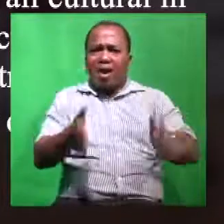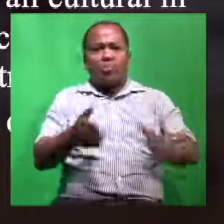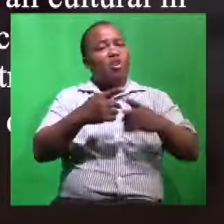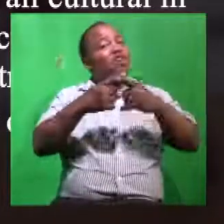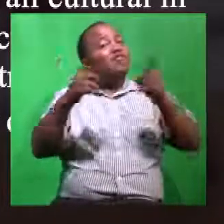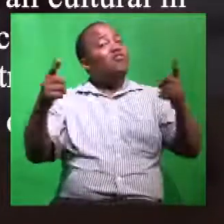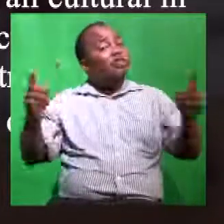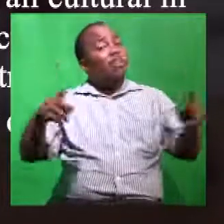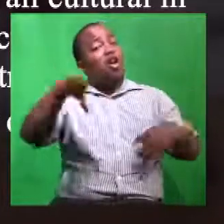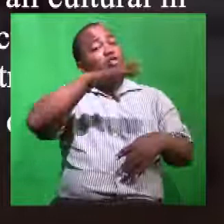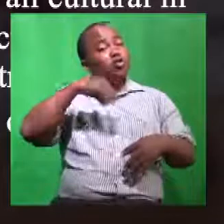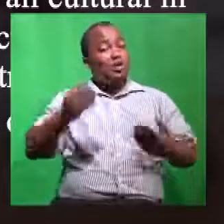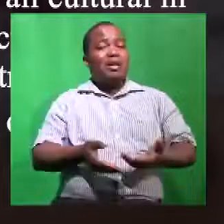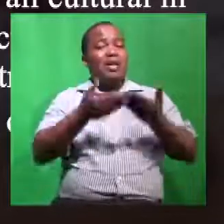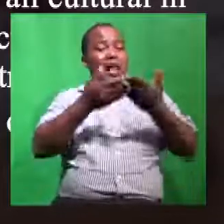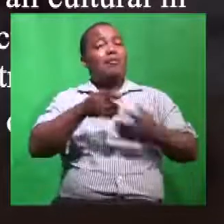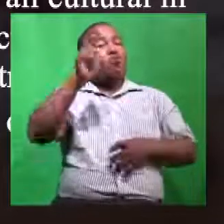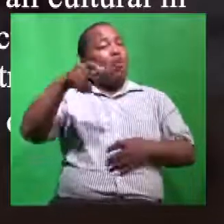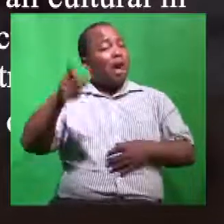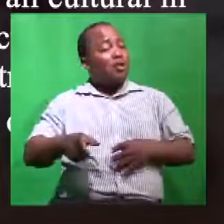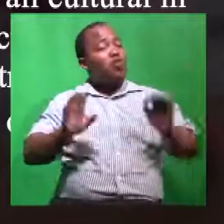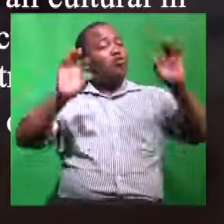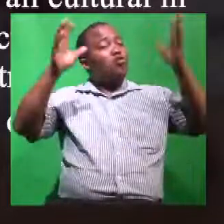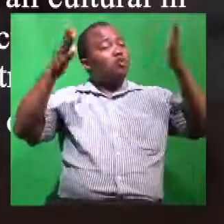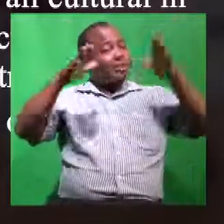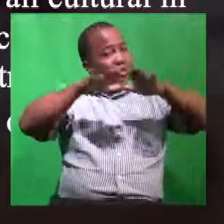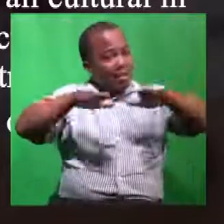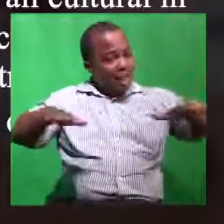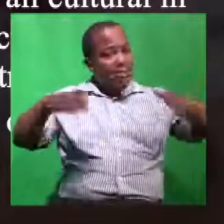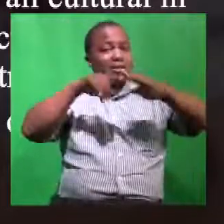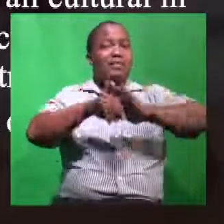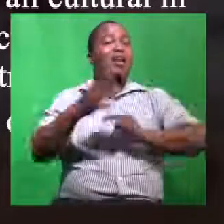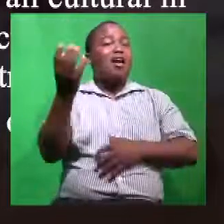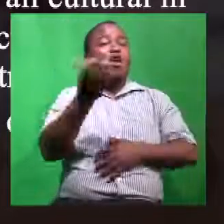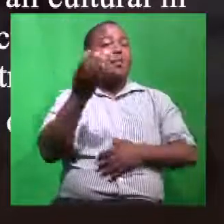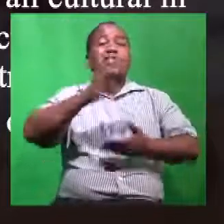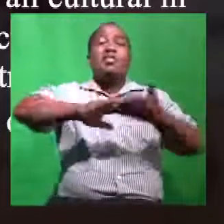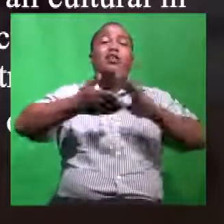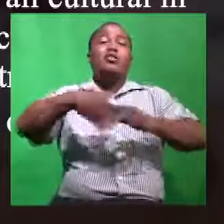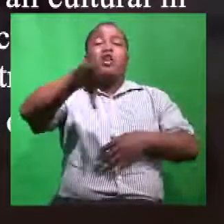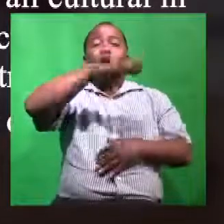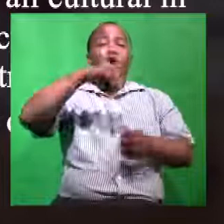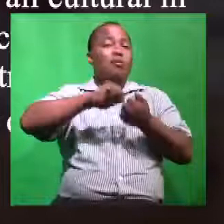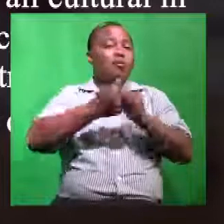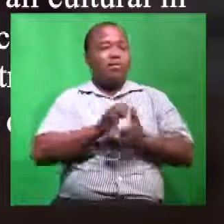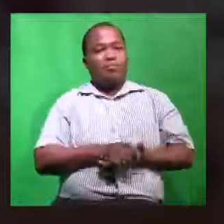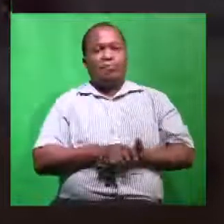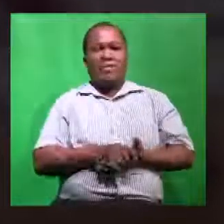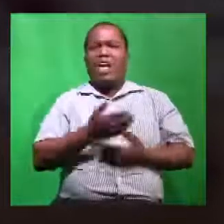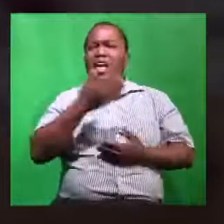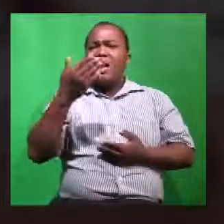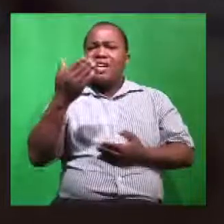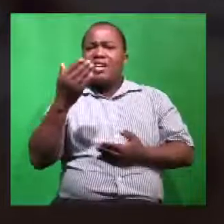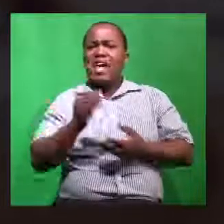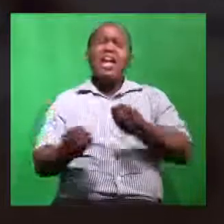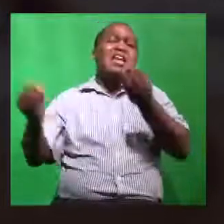where can help those group of people live in safety in the communities and solving those problems facing. Another one is